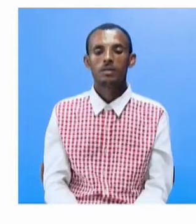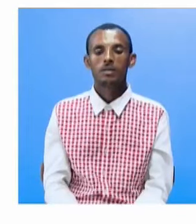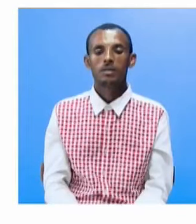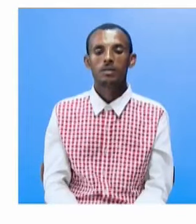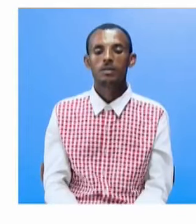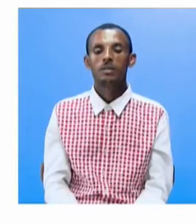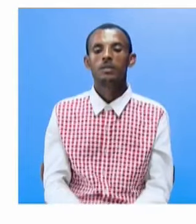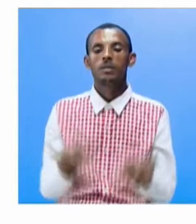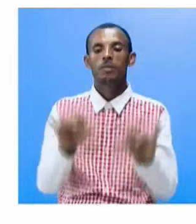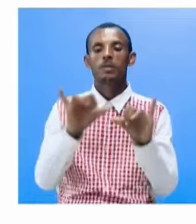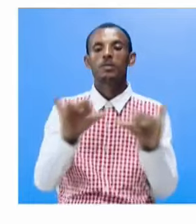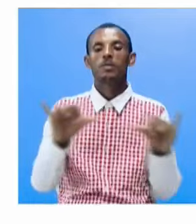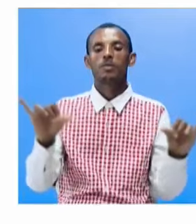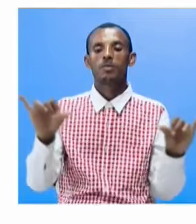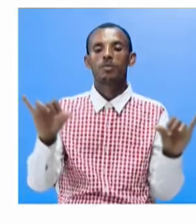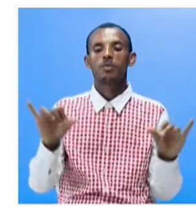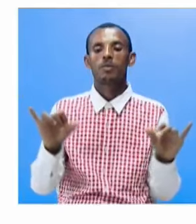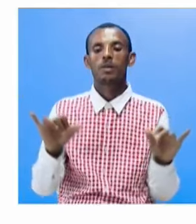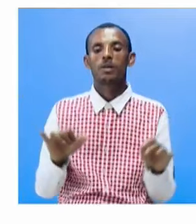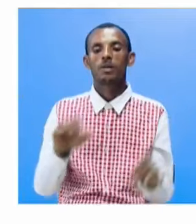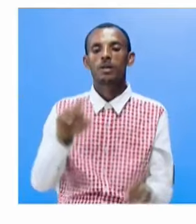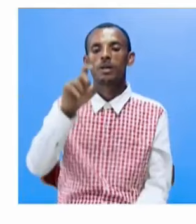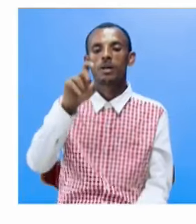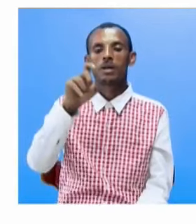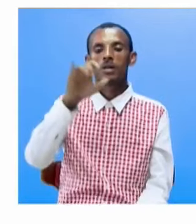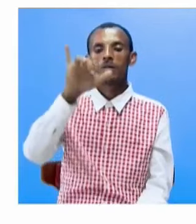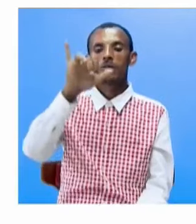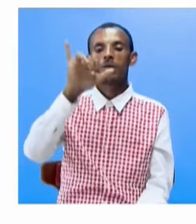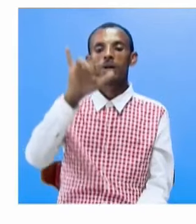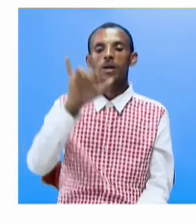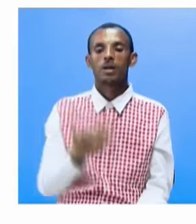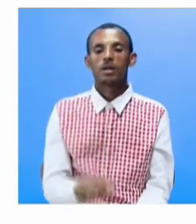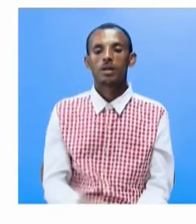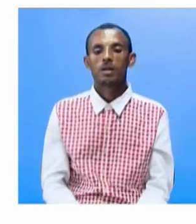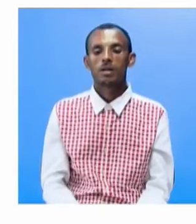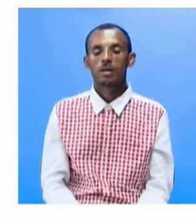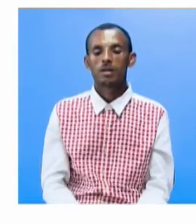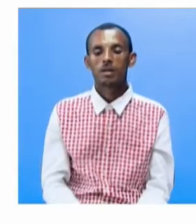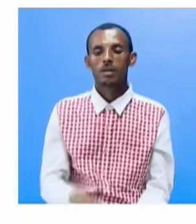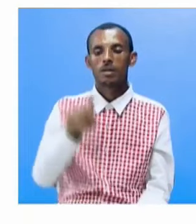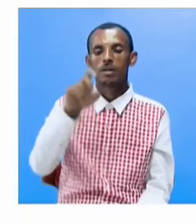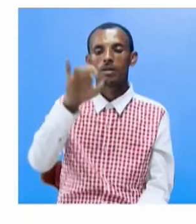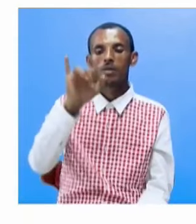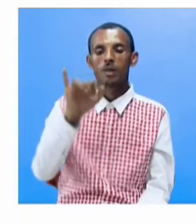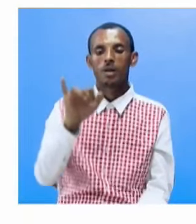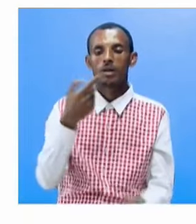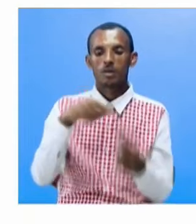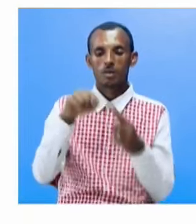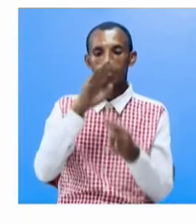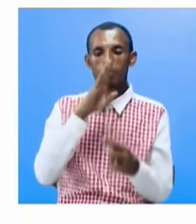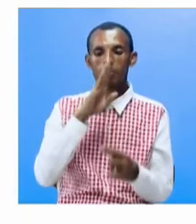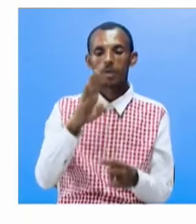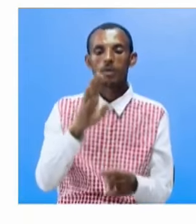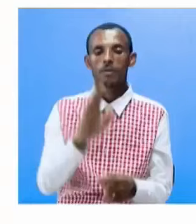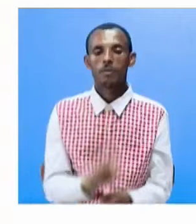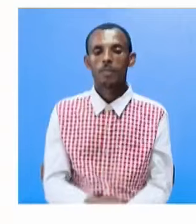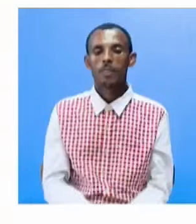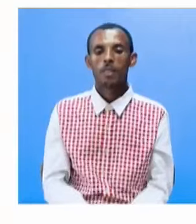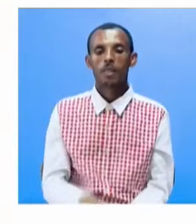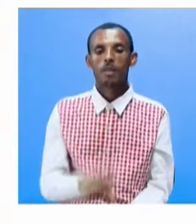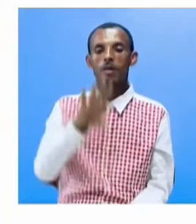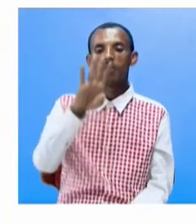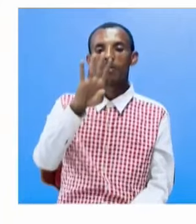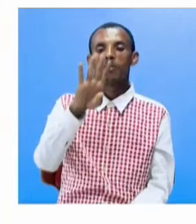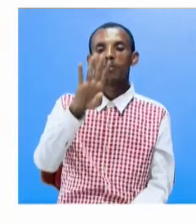the measure of length is XY. Assume XY to be 4